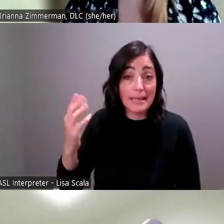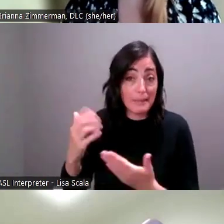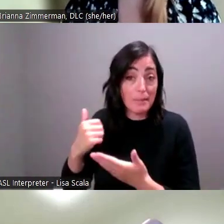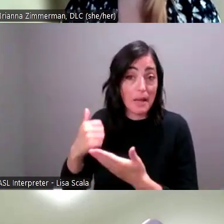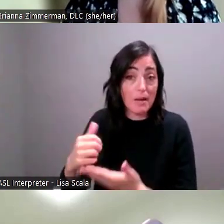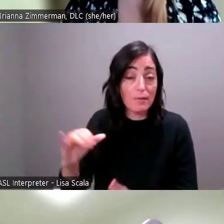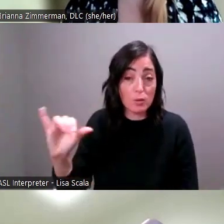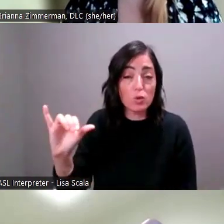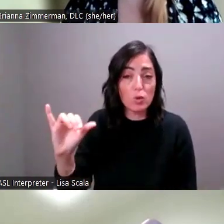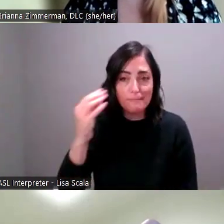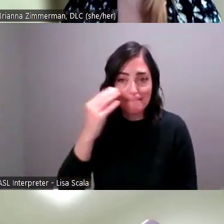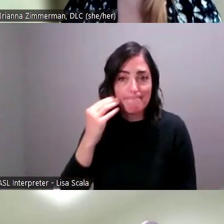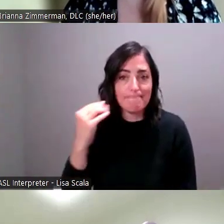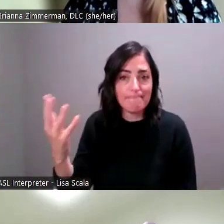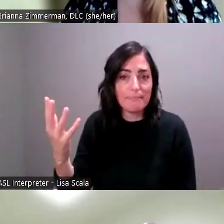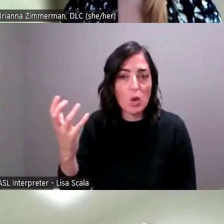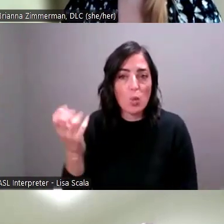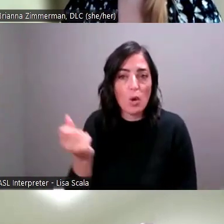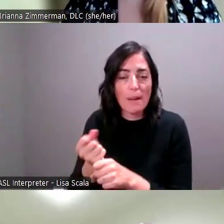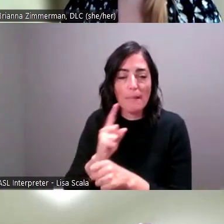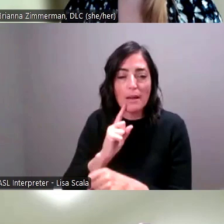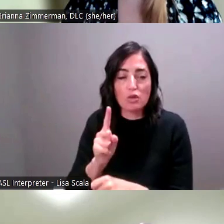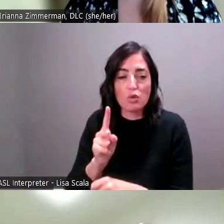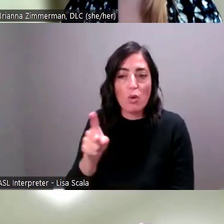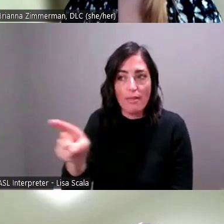helpful. You'll want to make sure